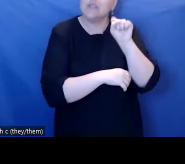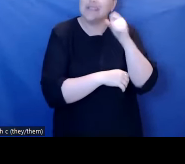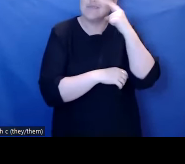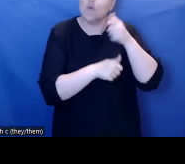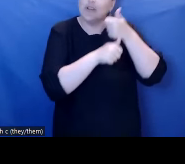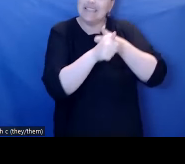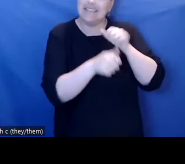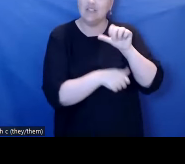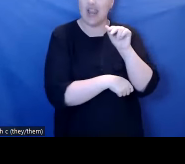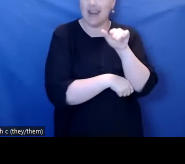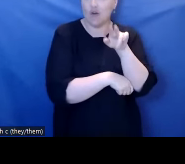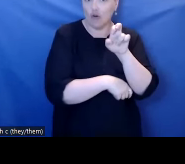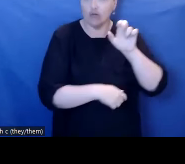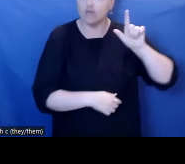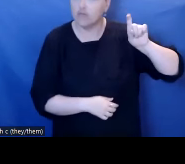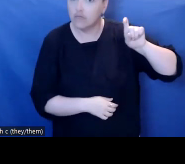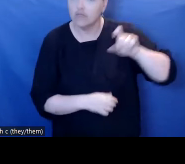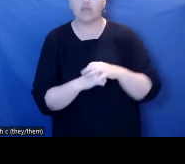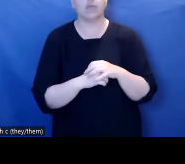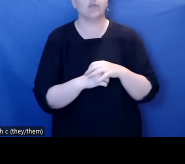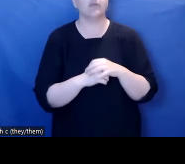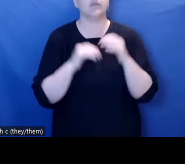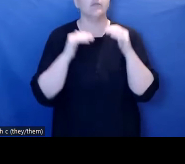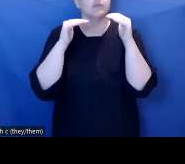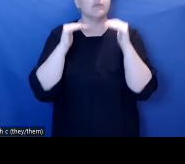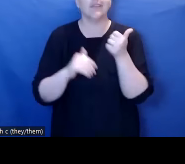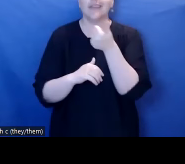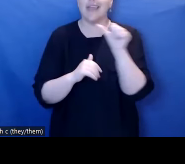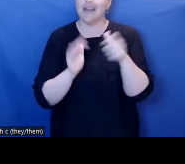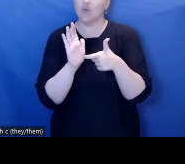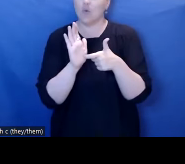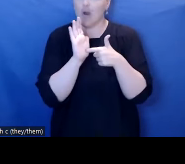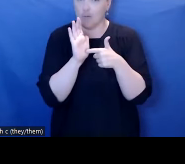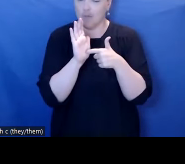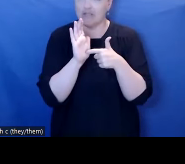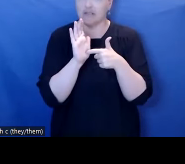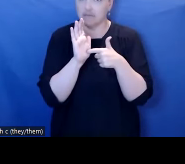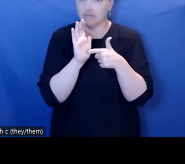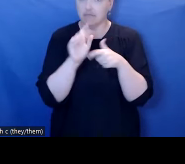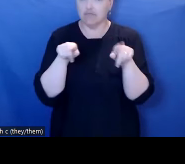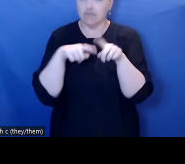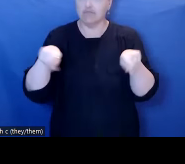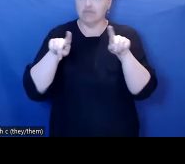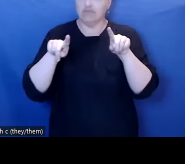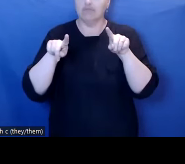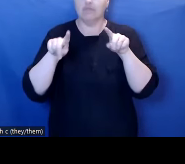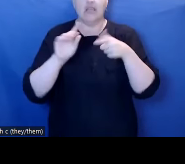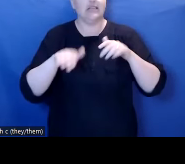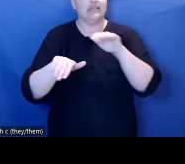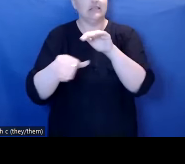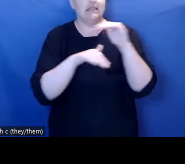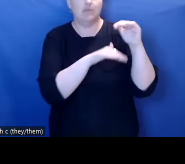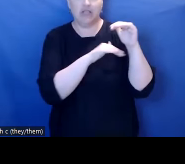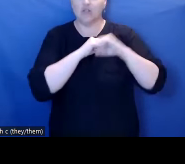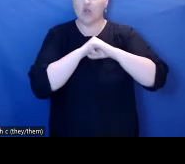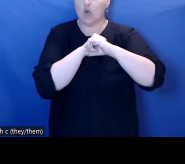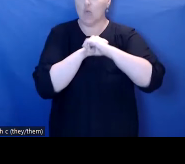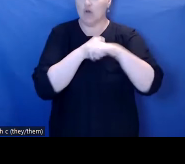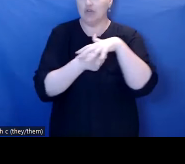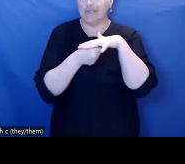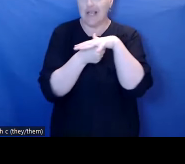Are there any requirements in existing ordinances that limits the conversion of these retail commercial sites to